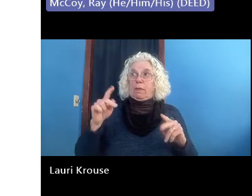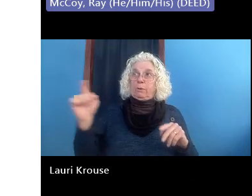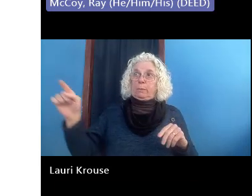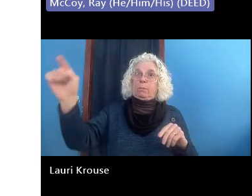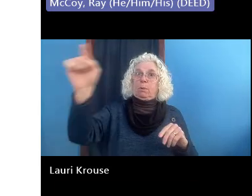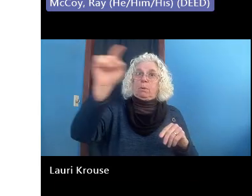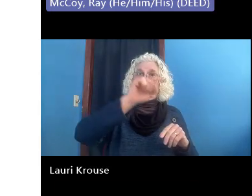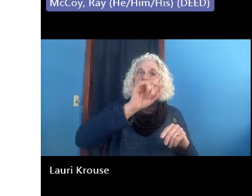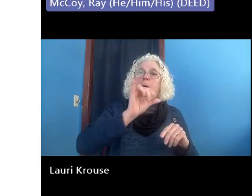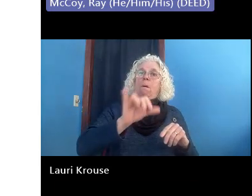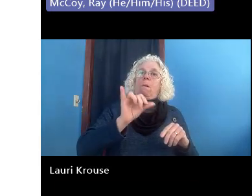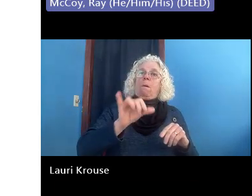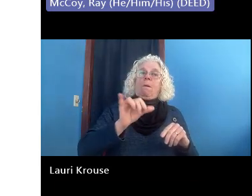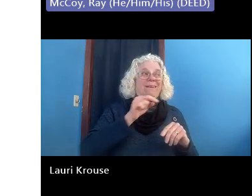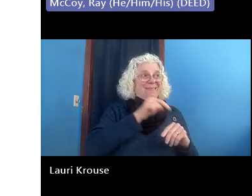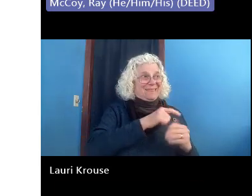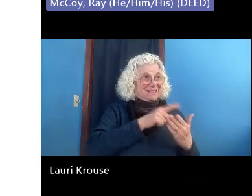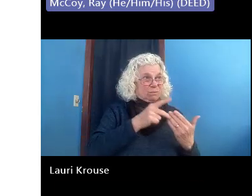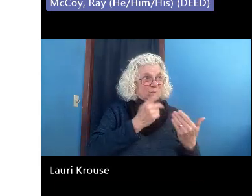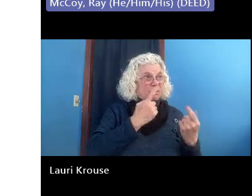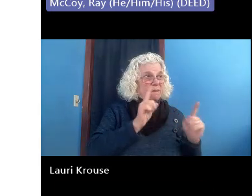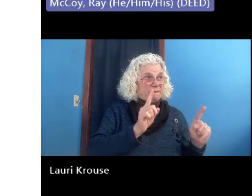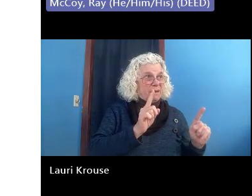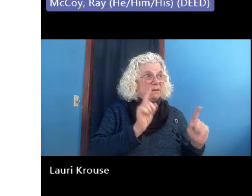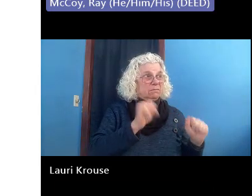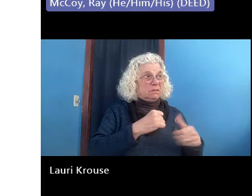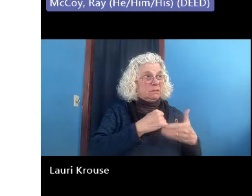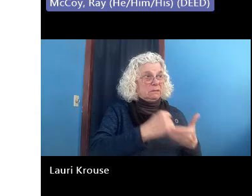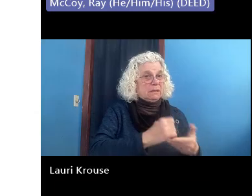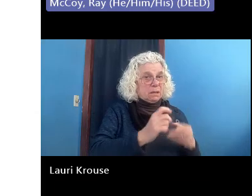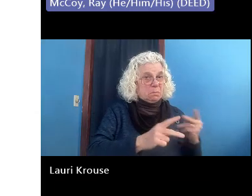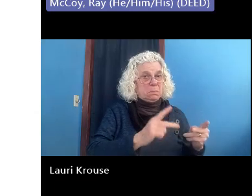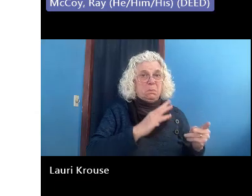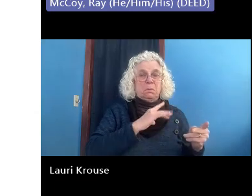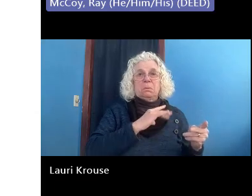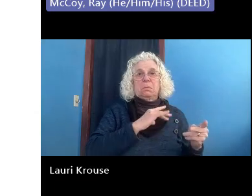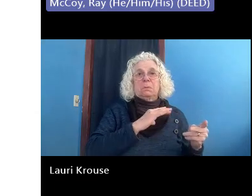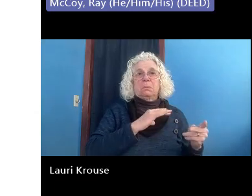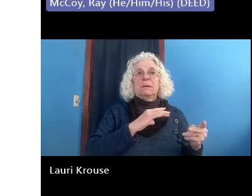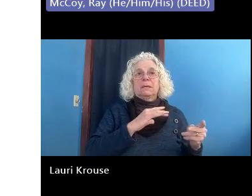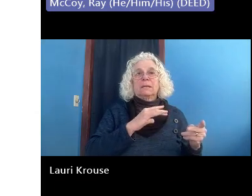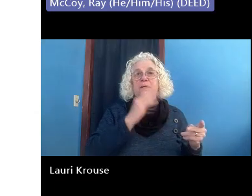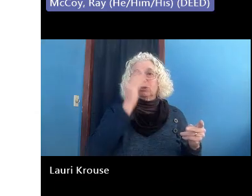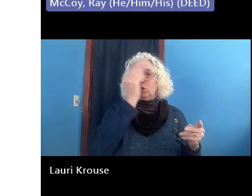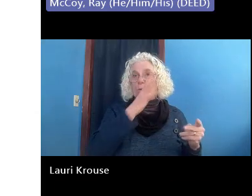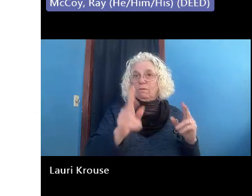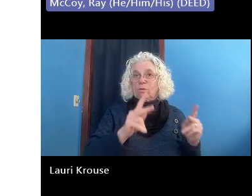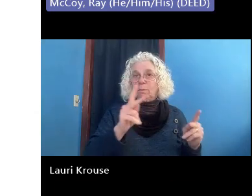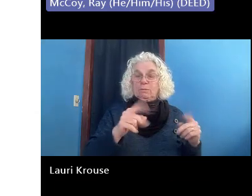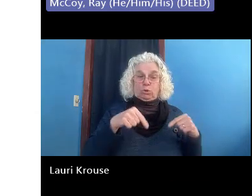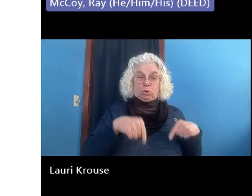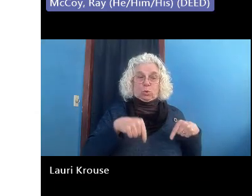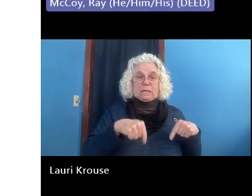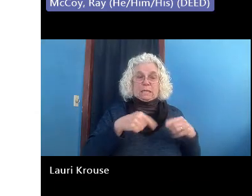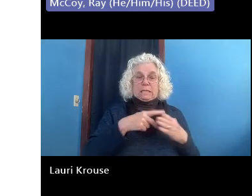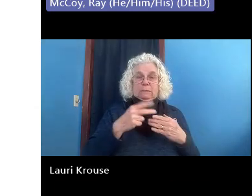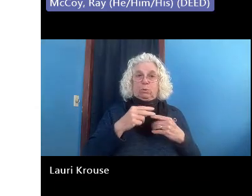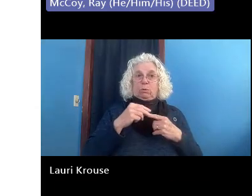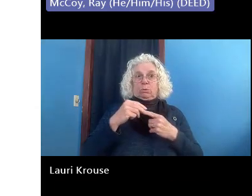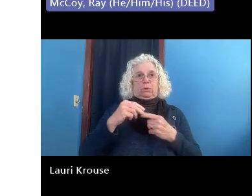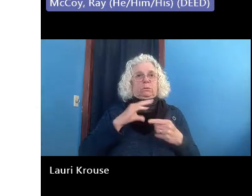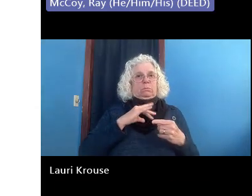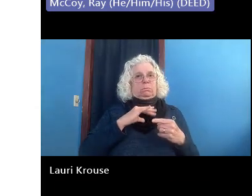country about how effective this program could be. So yeah, we're definitely getting this out there, but yeah, this is a unique thing that's still,